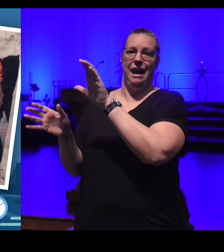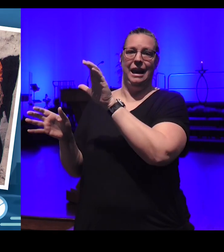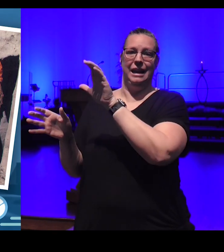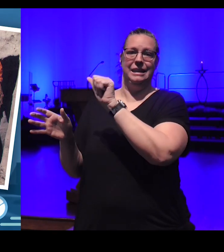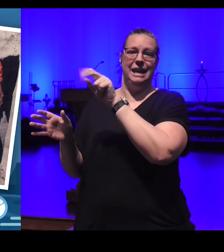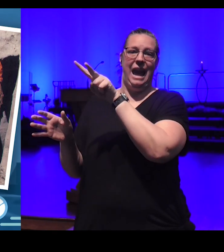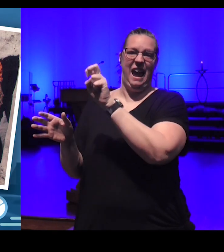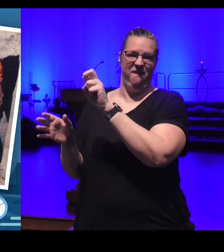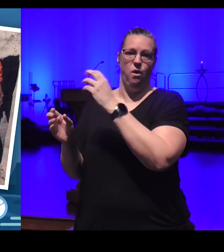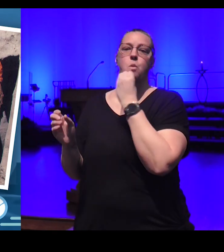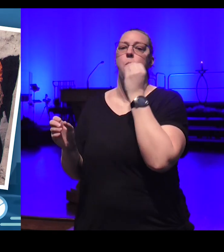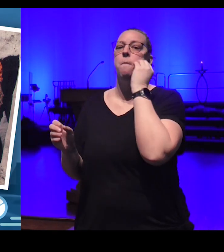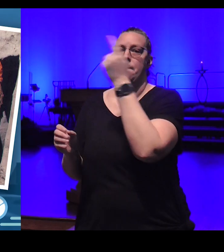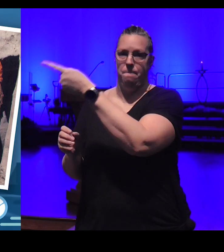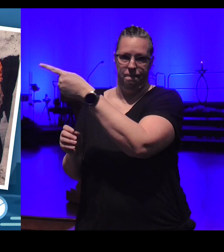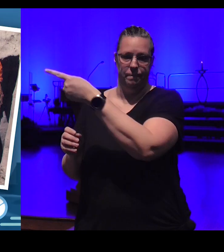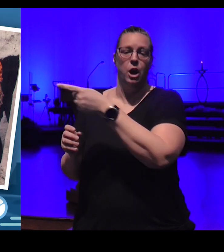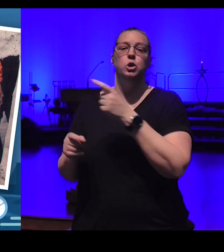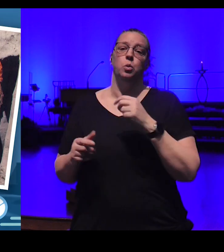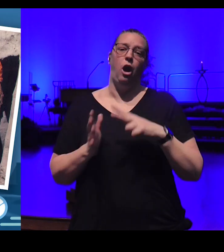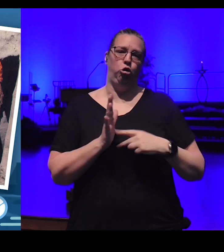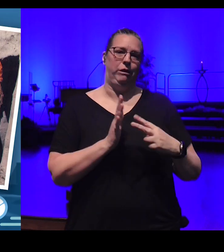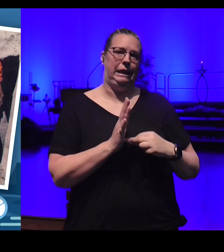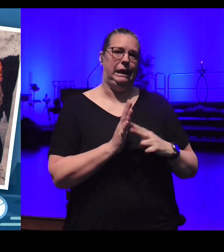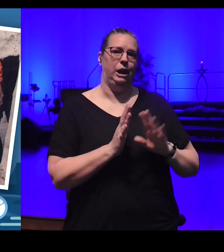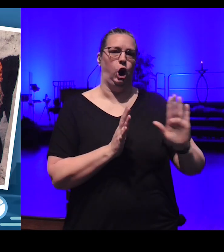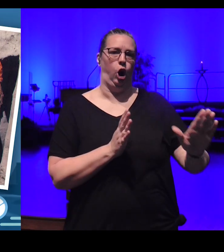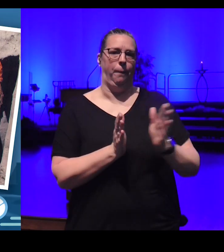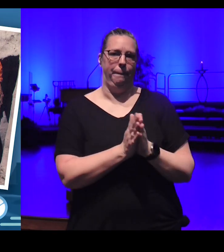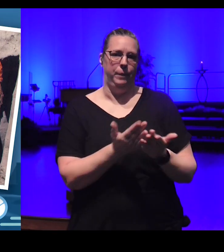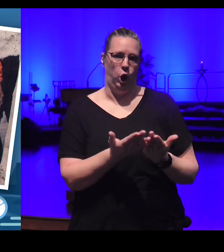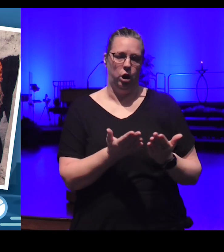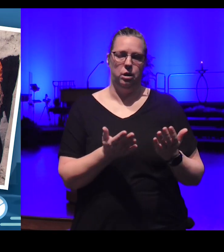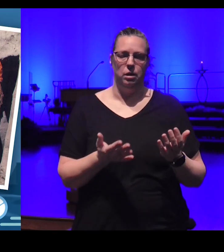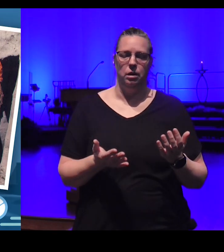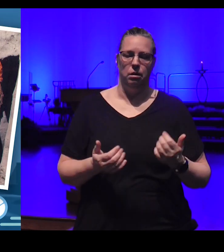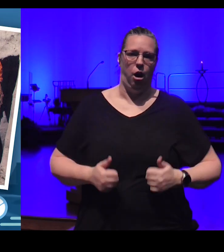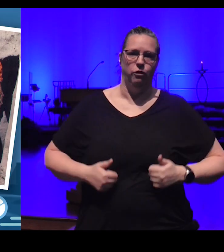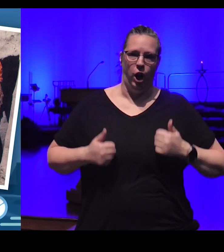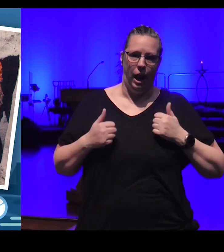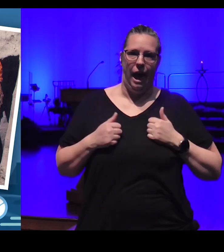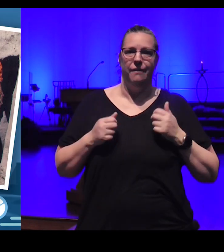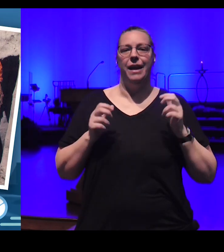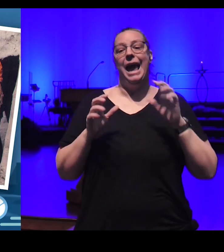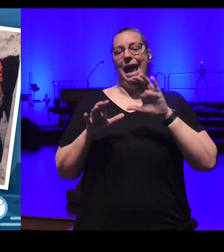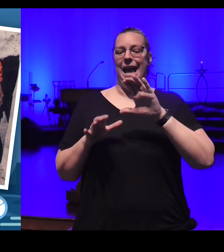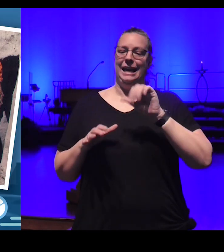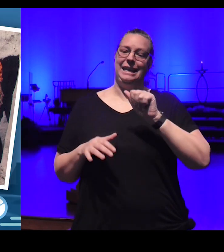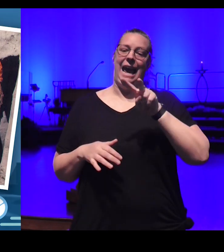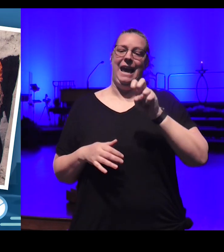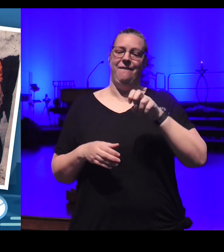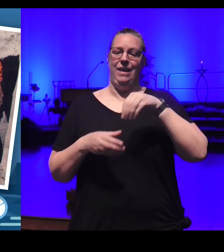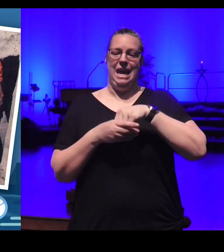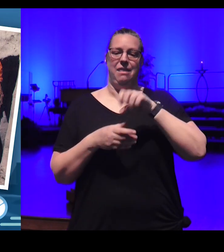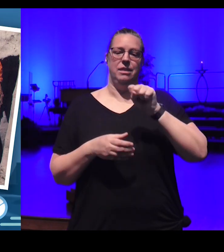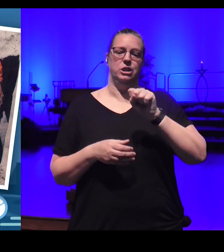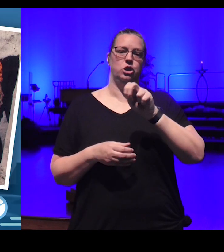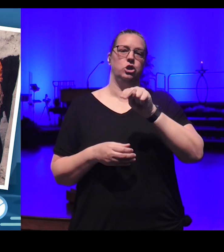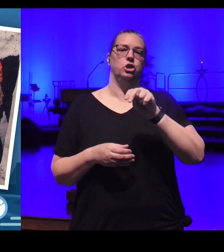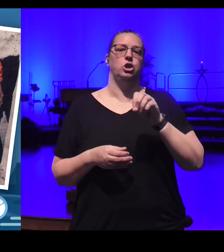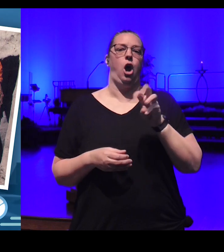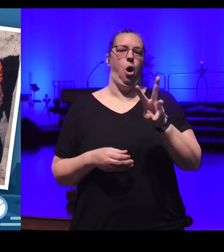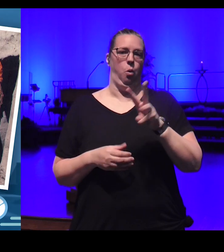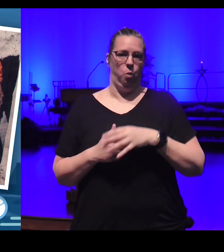about it in her beautiful, autobiography, a biography of her life, Cave in the Snow. But when we